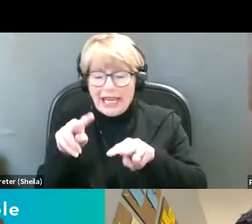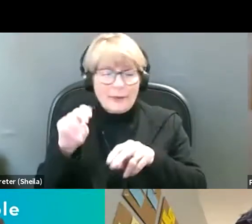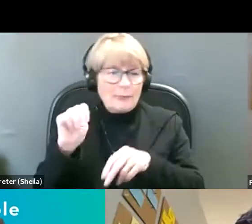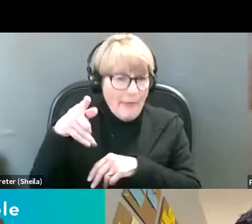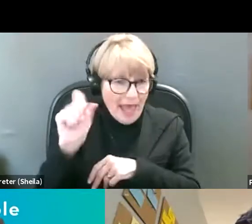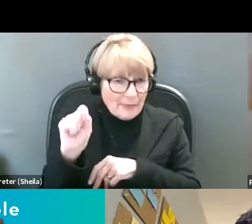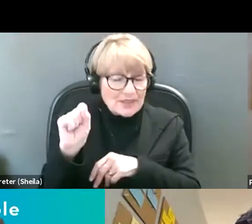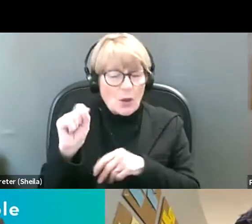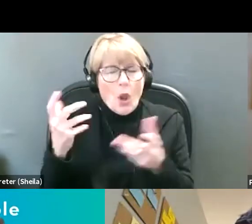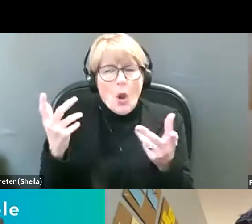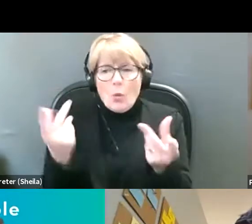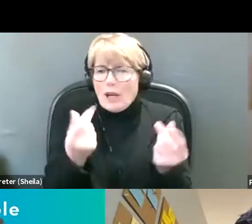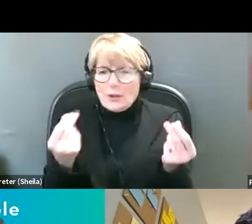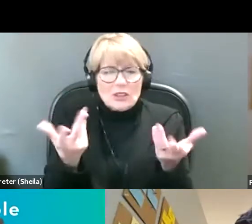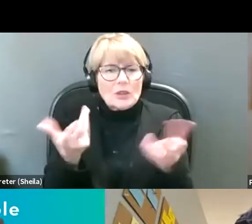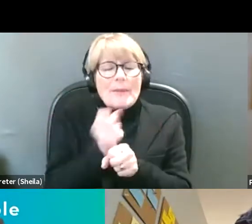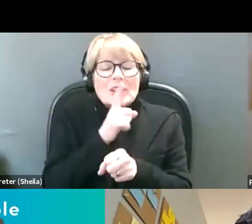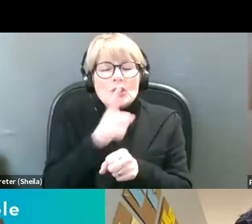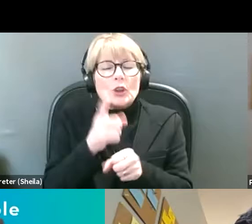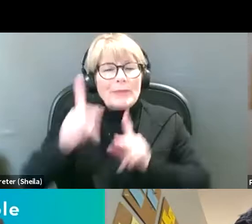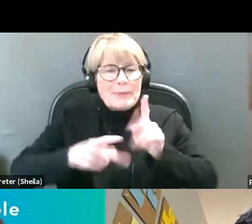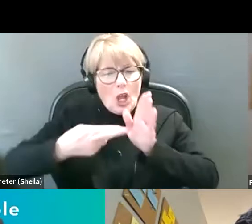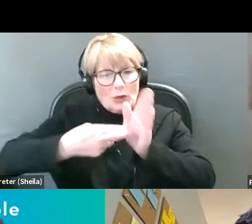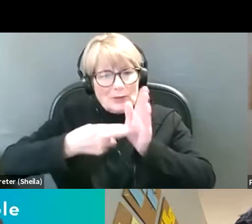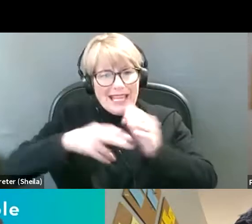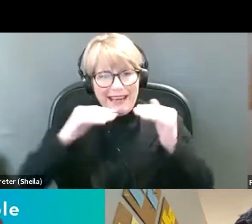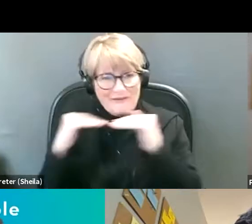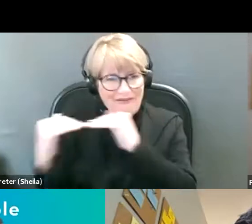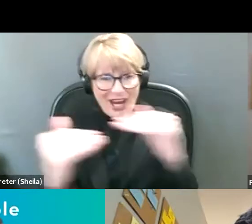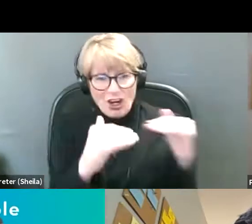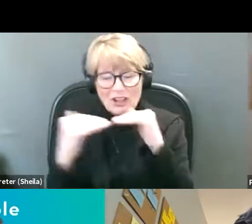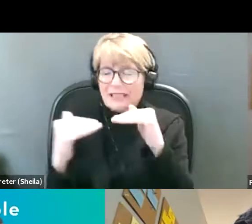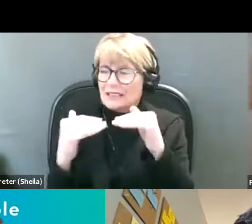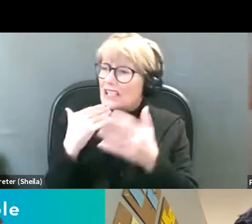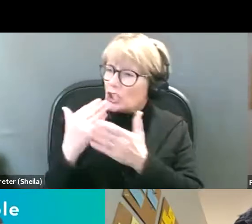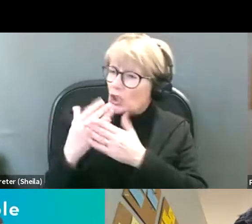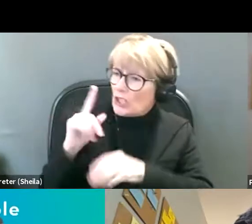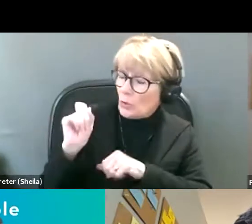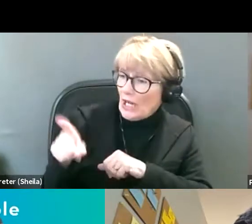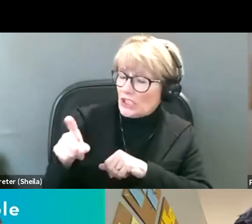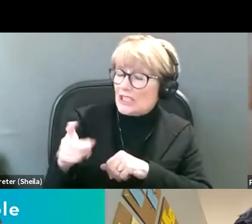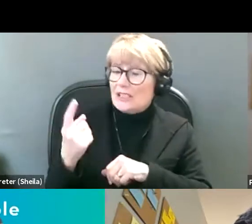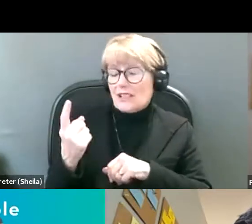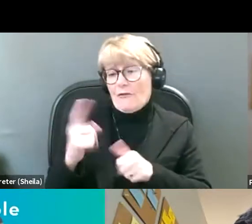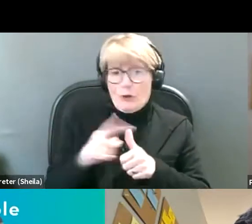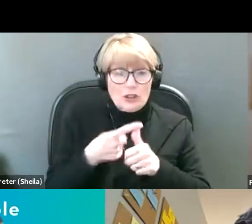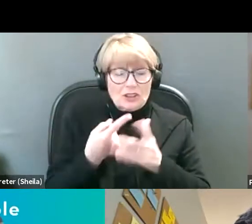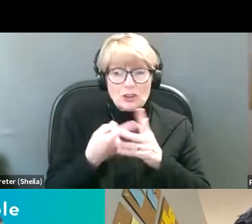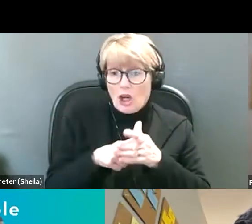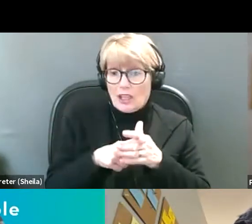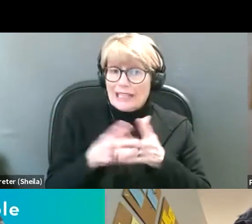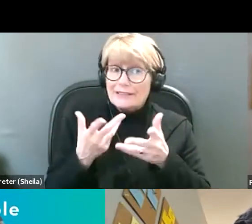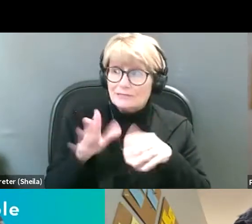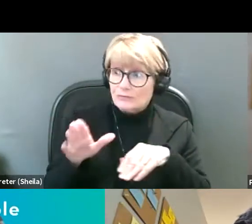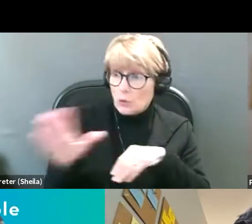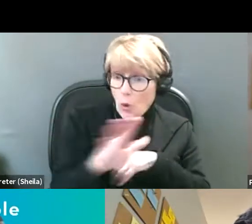Yeah, that is a very important question. And I think one, starting to work on mapping your